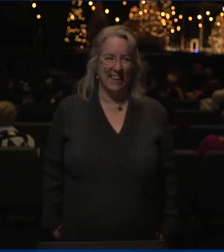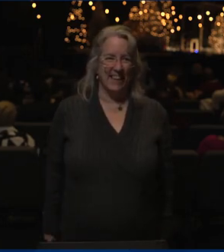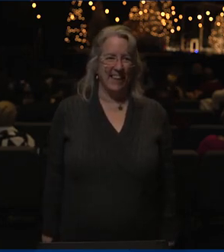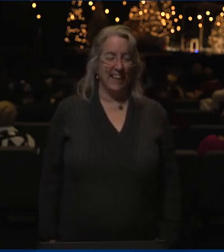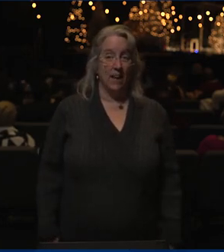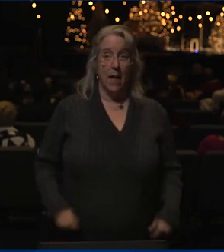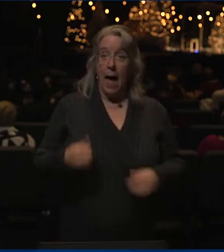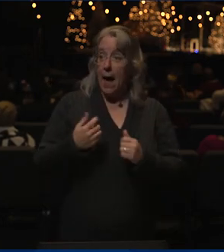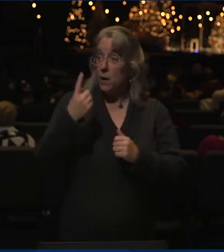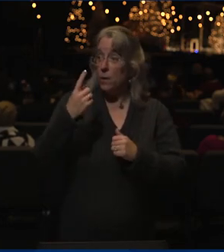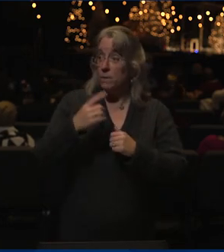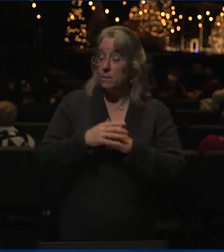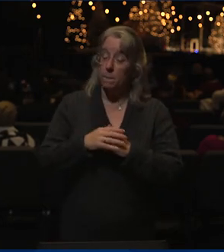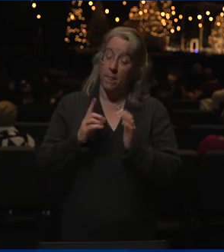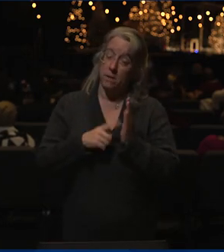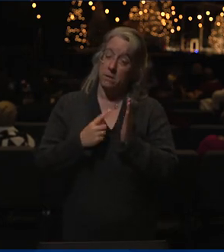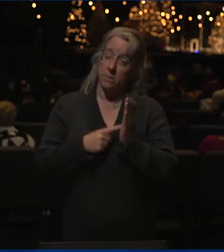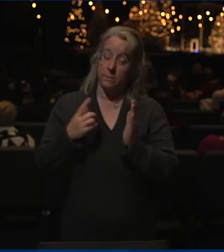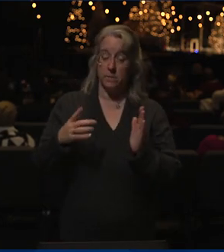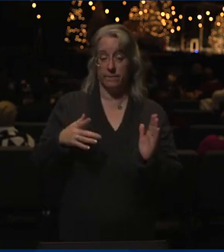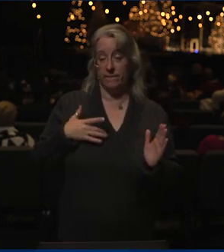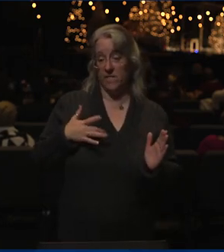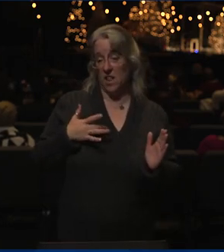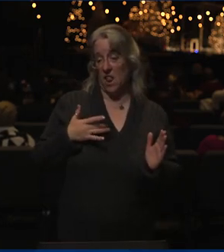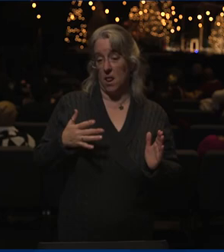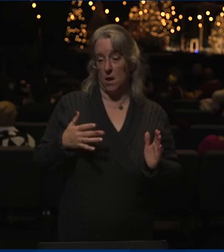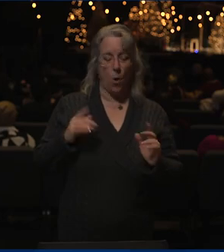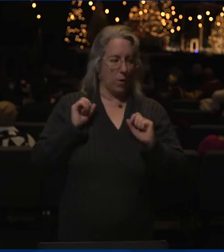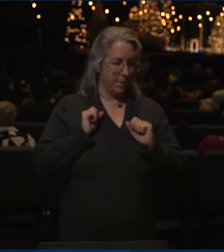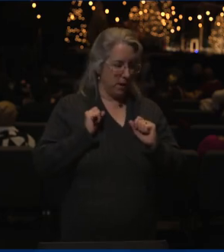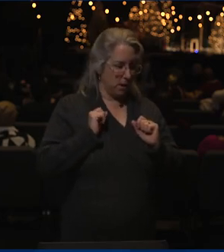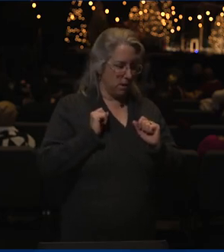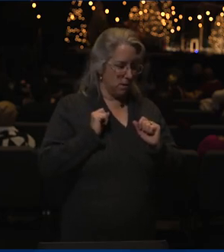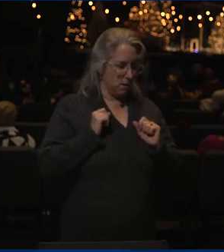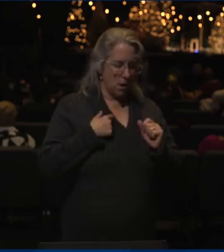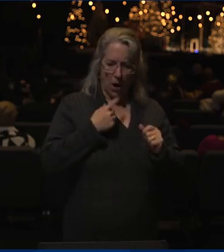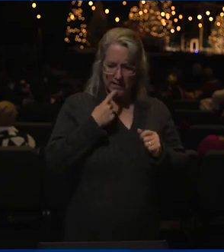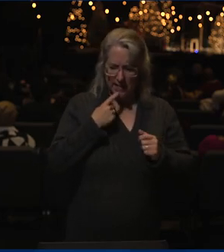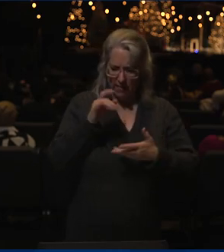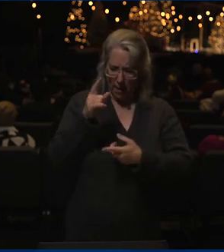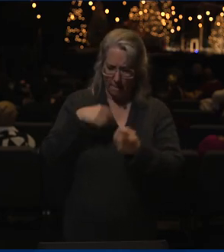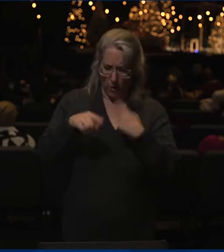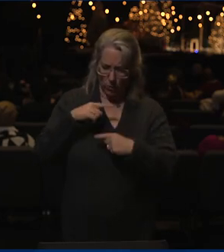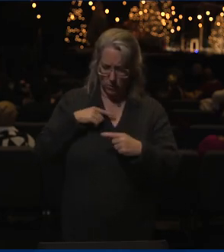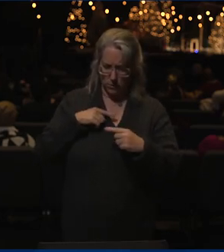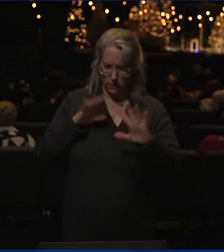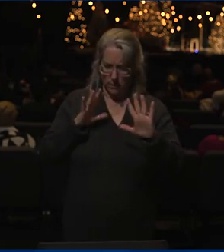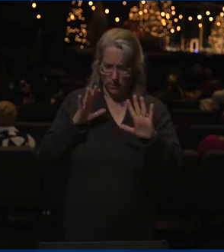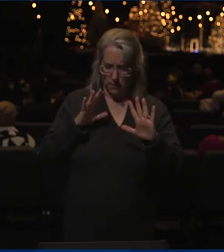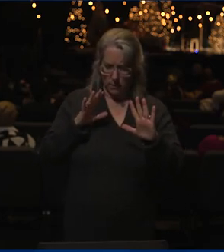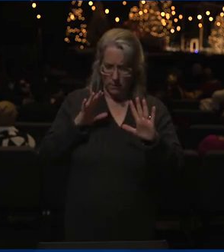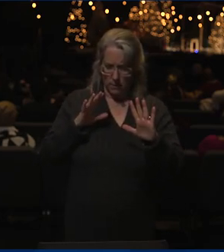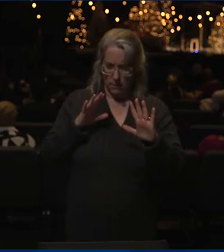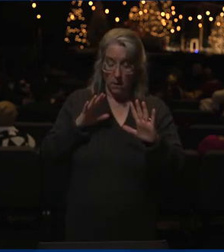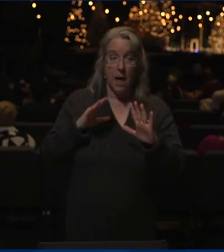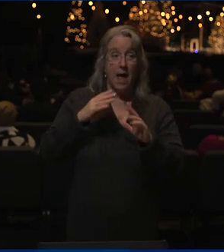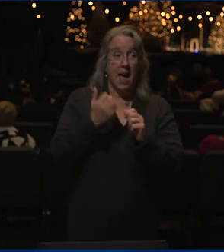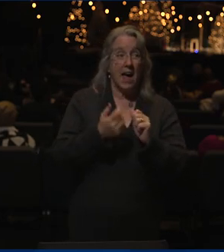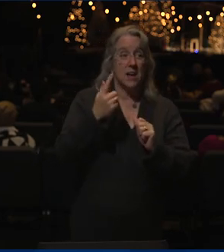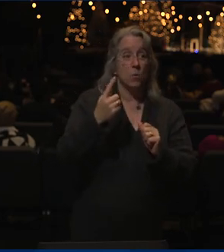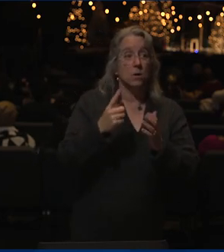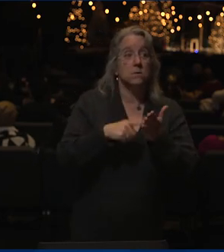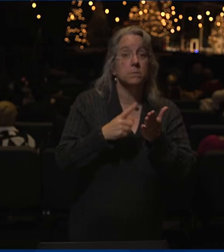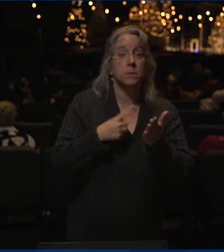Does anybody sometimes ever feel... Wait, I said that backwards. Does anybody ever sometimes feel scared?